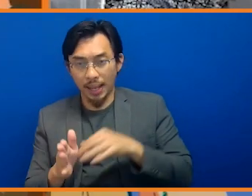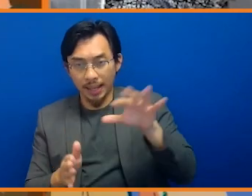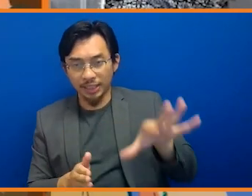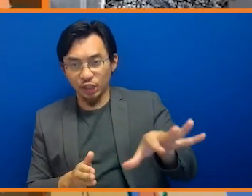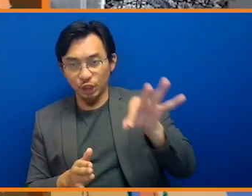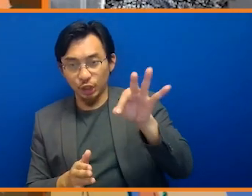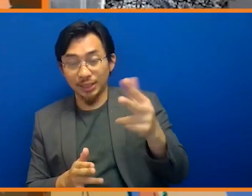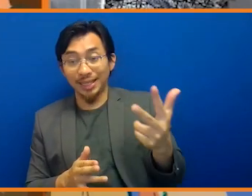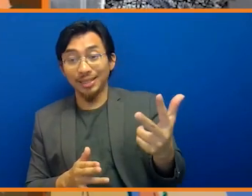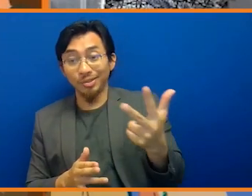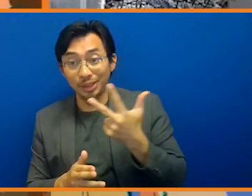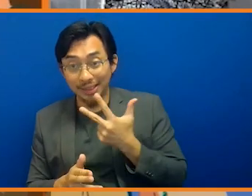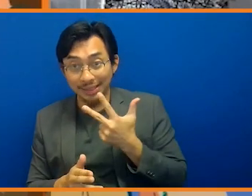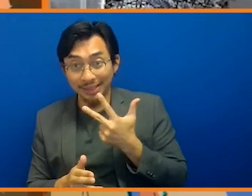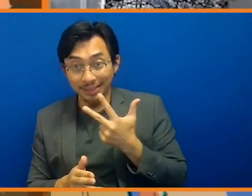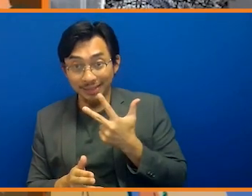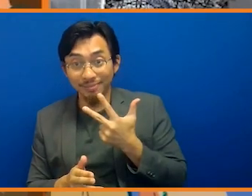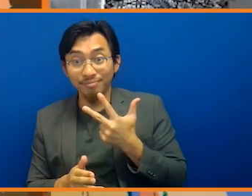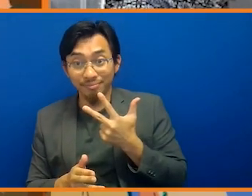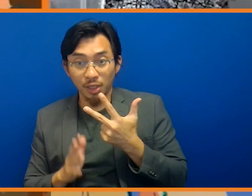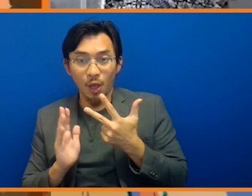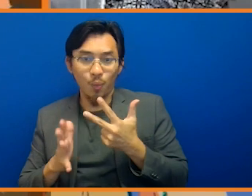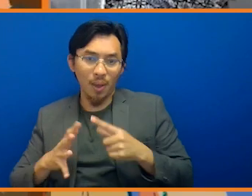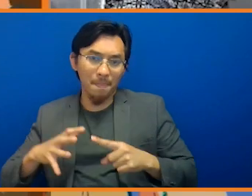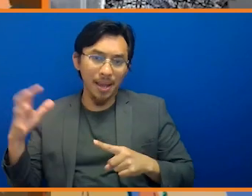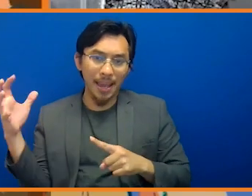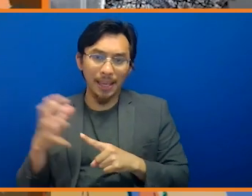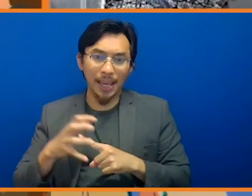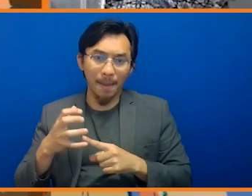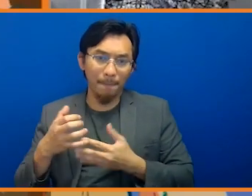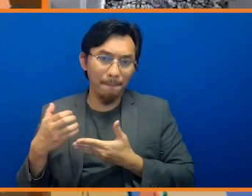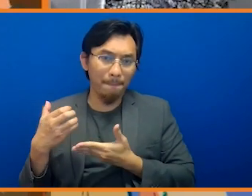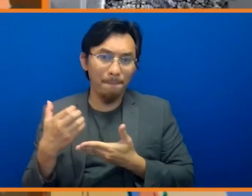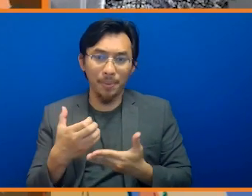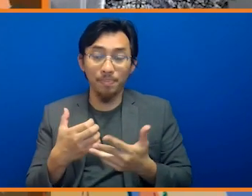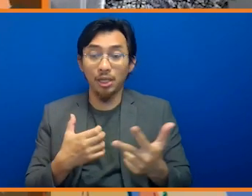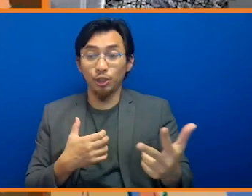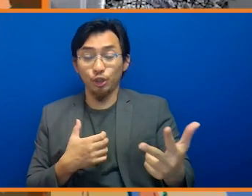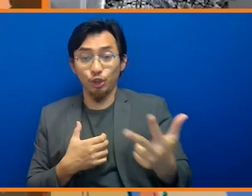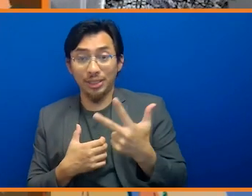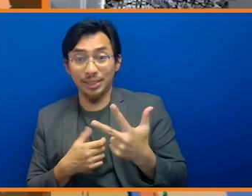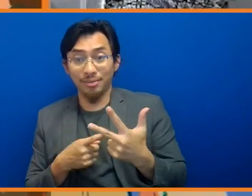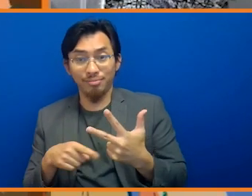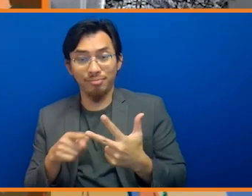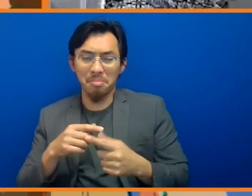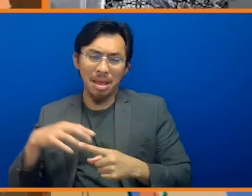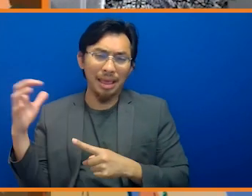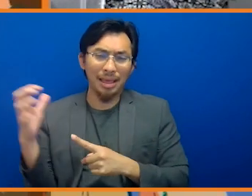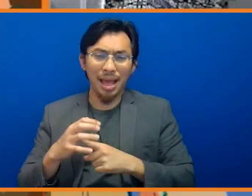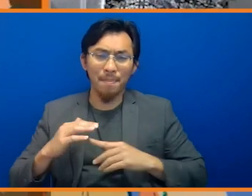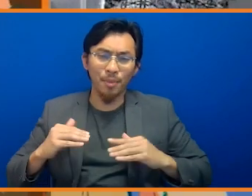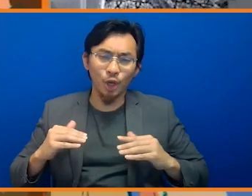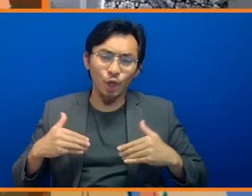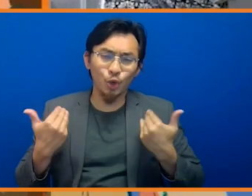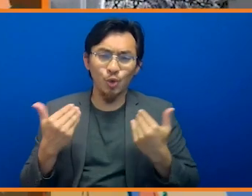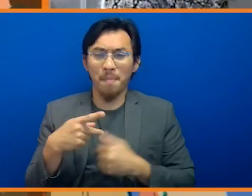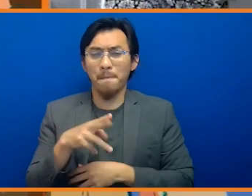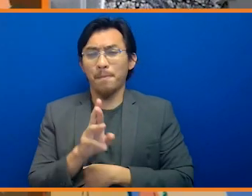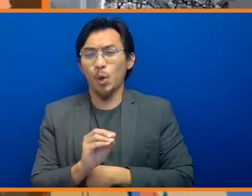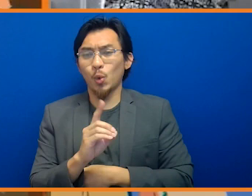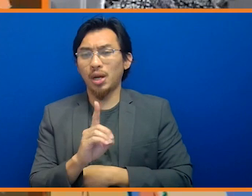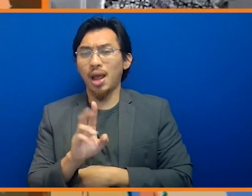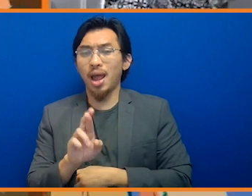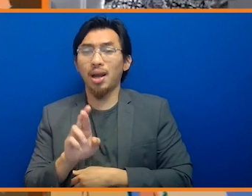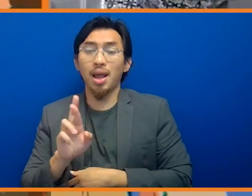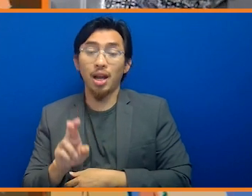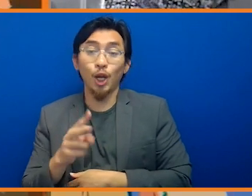3 participants that will be the champion. So those 3 participants are the champion of Young Pro